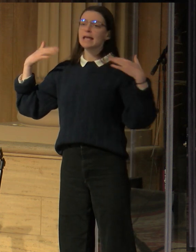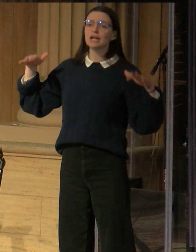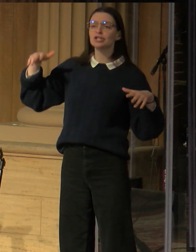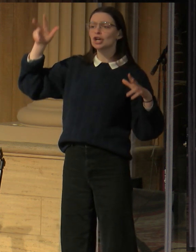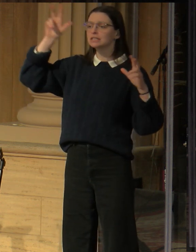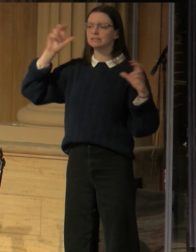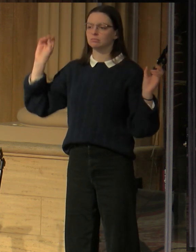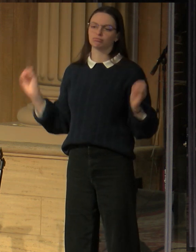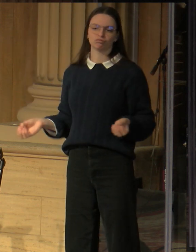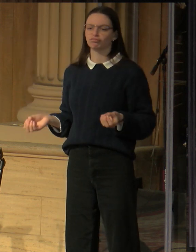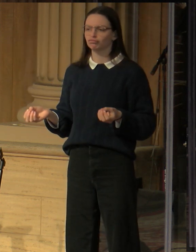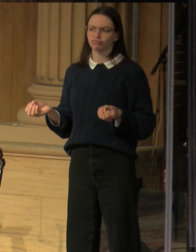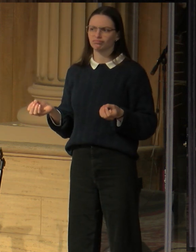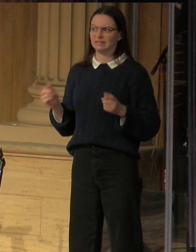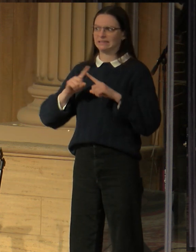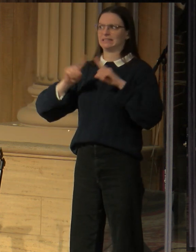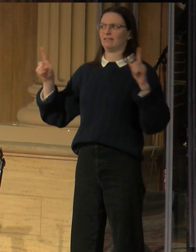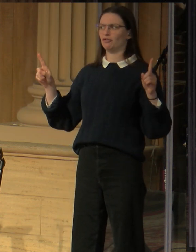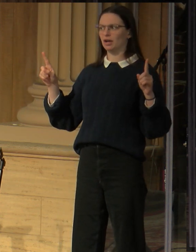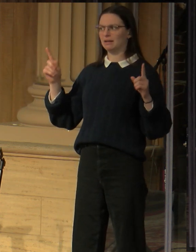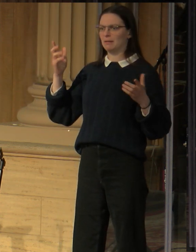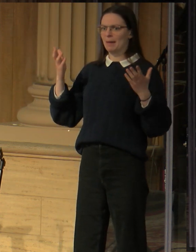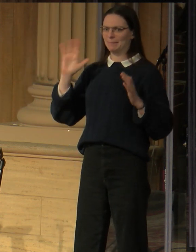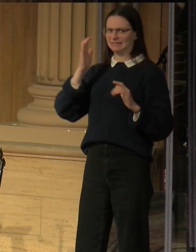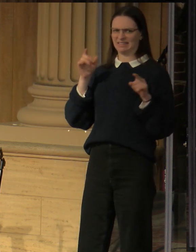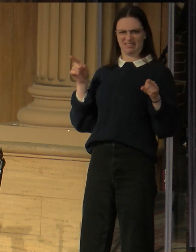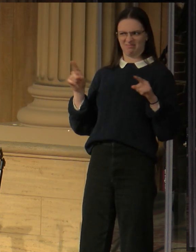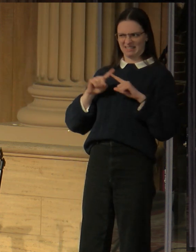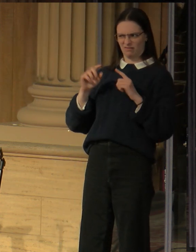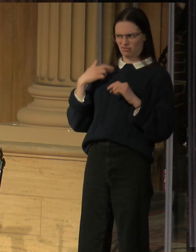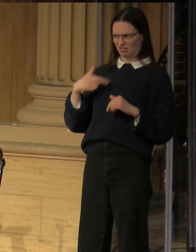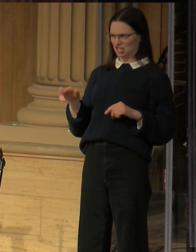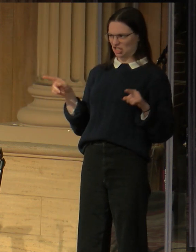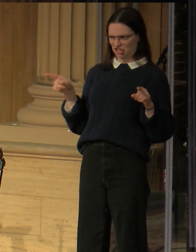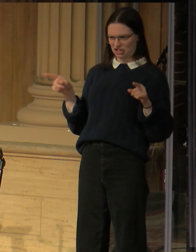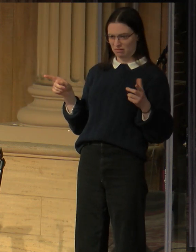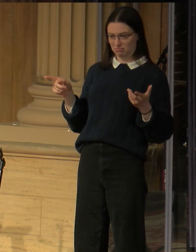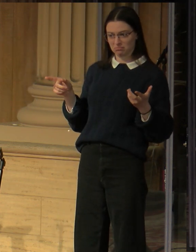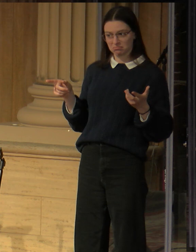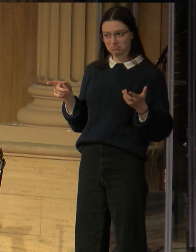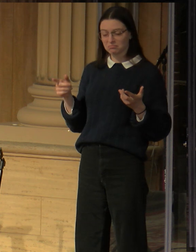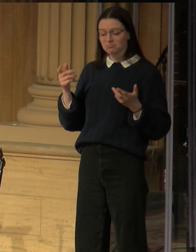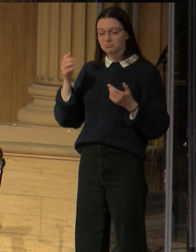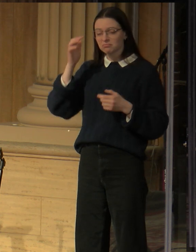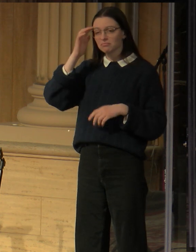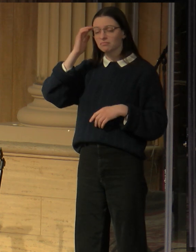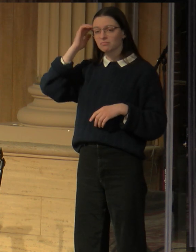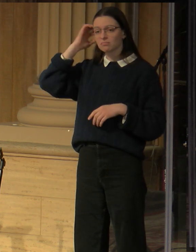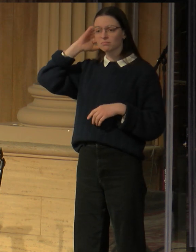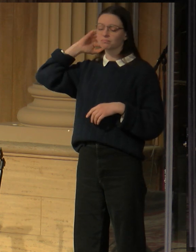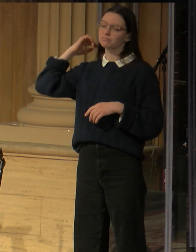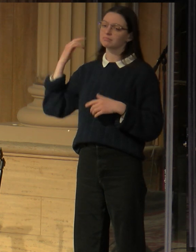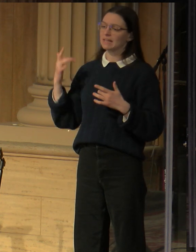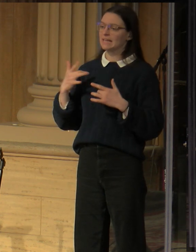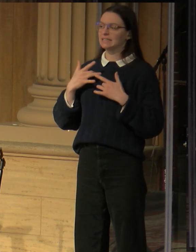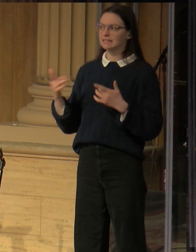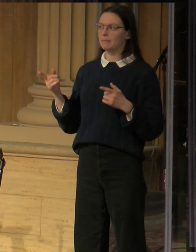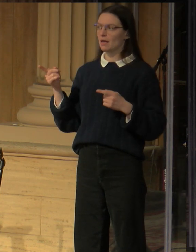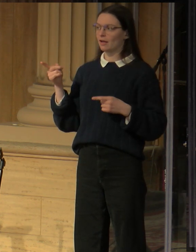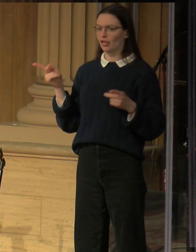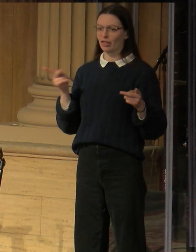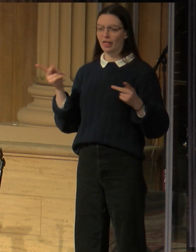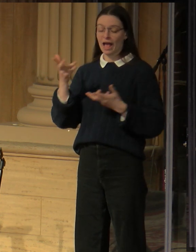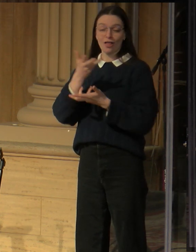in some ways, it would have looked like a very different religion between these two groups. And these two groups, the Pharisees and Sadducees, normally did not get along at